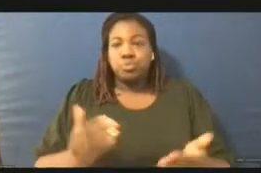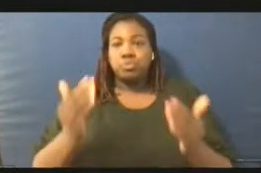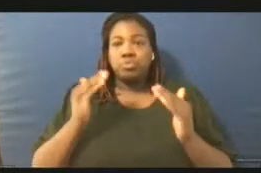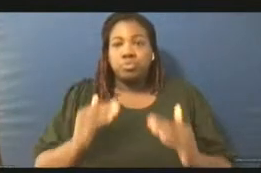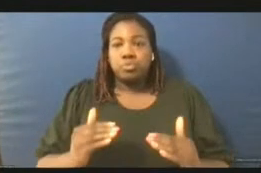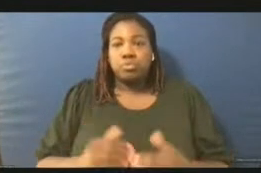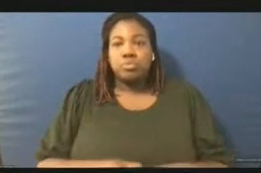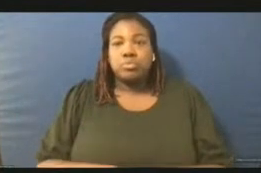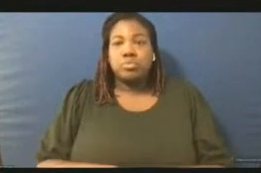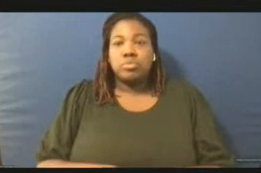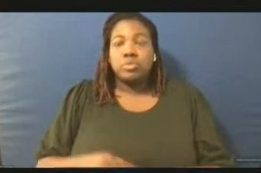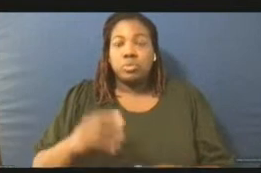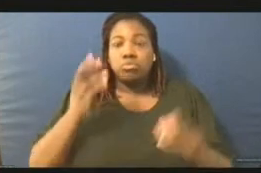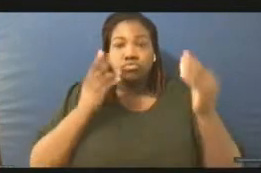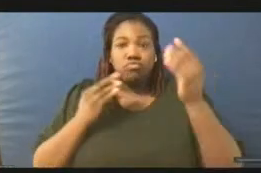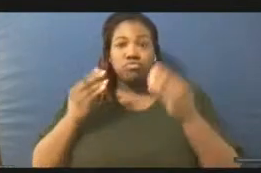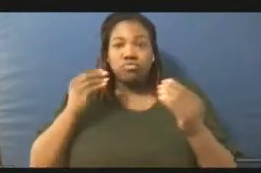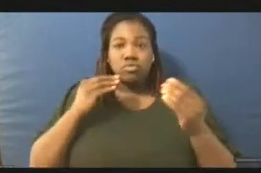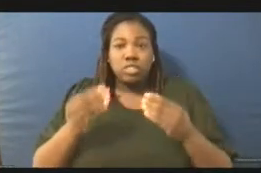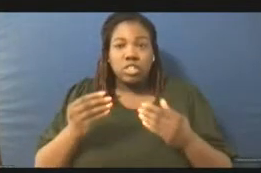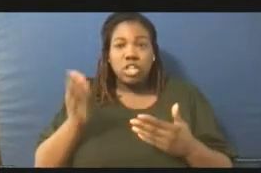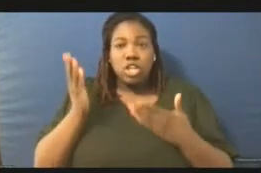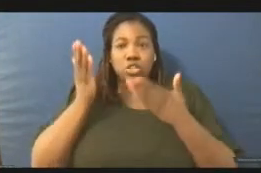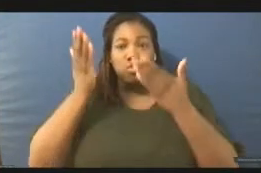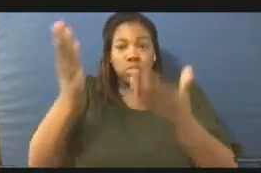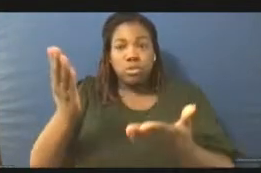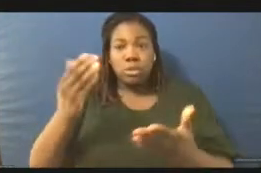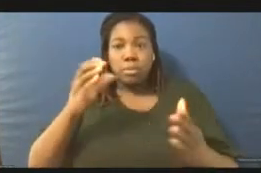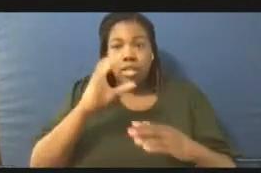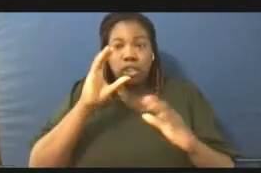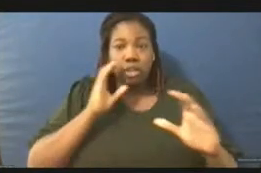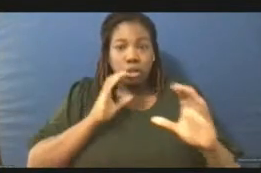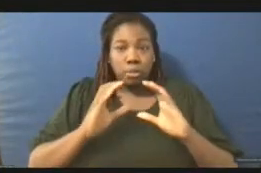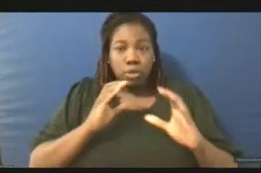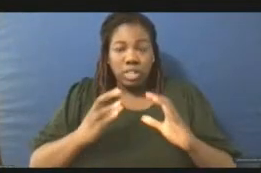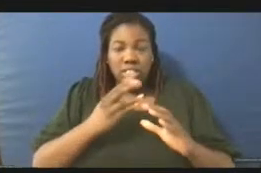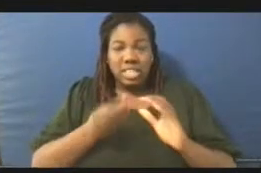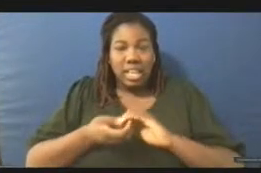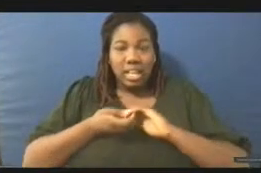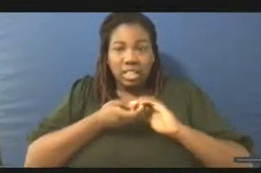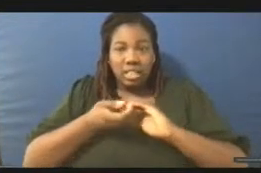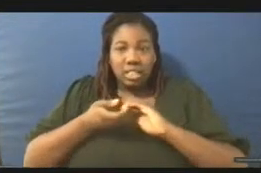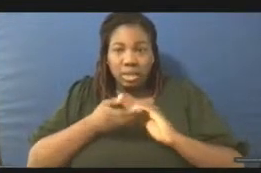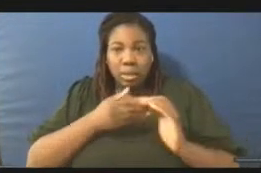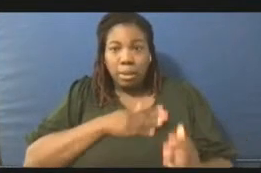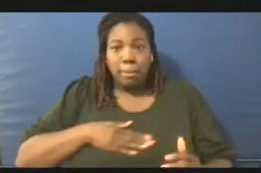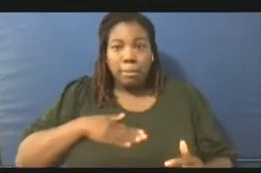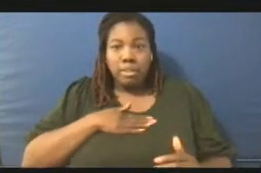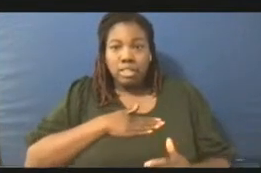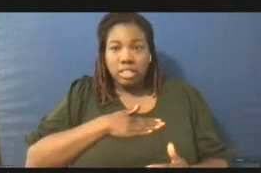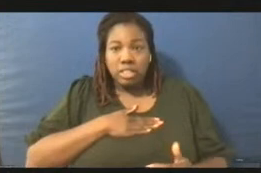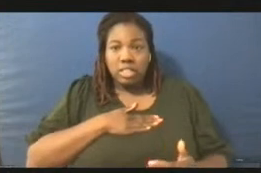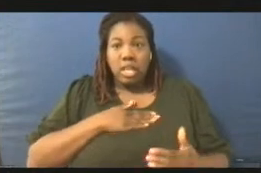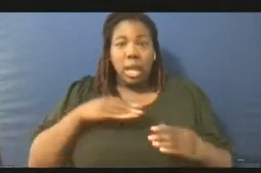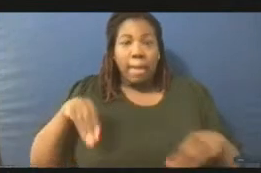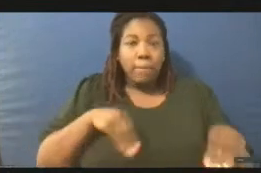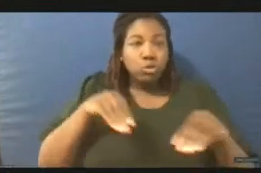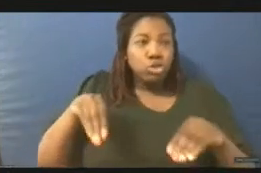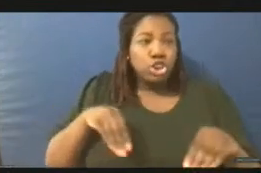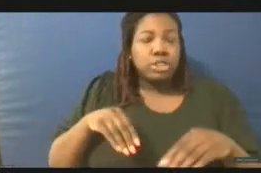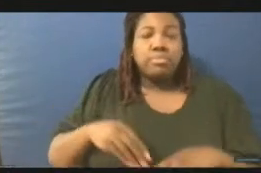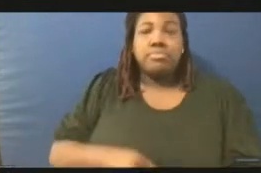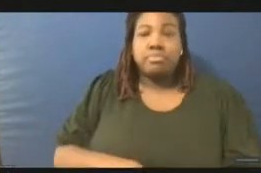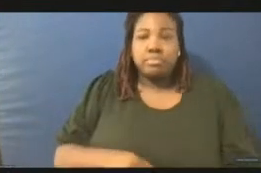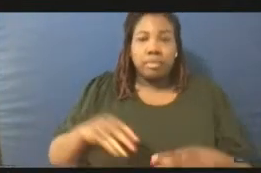Next, we'll consider the slate of recommendations put forward by Communications and Collaborations. Please, at this point, I would entertain a motion.